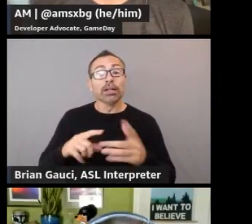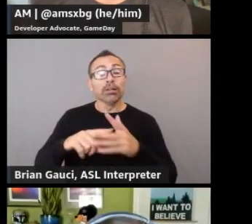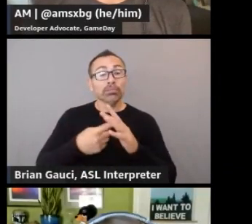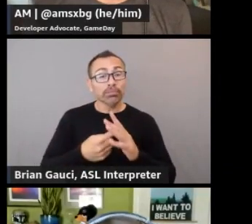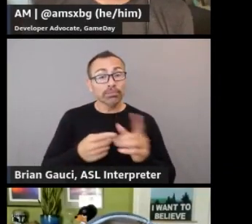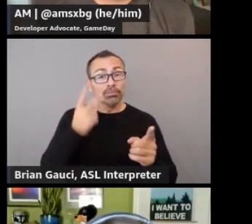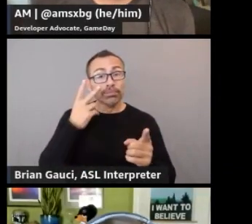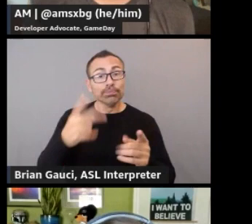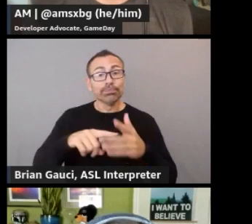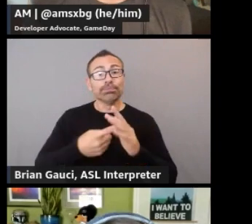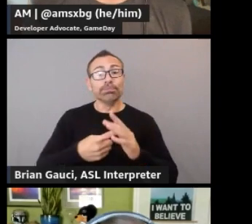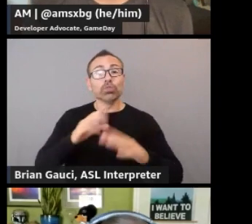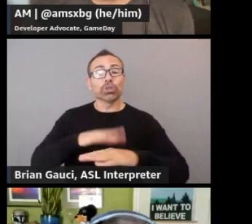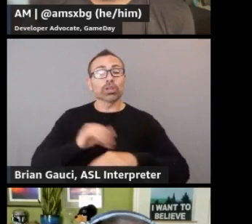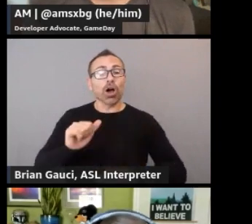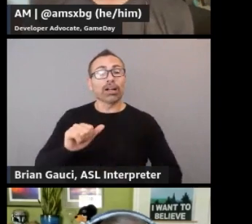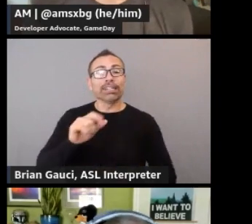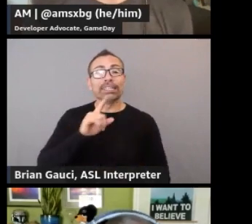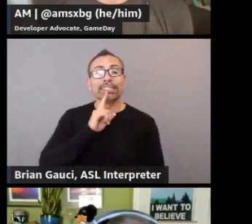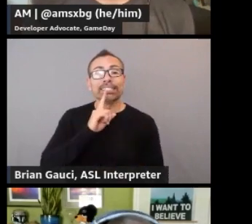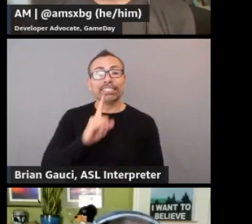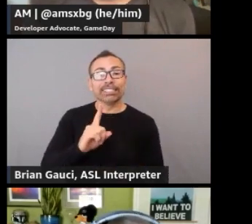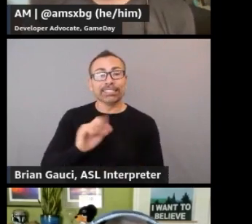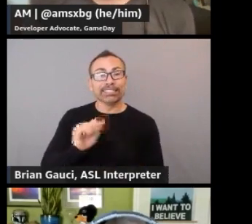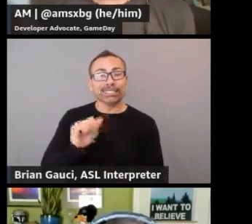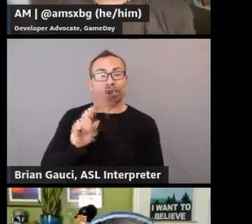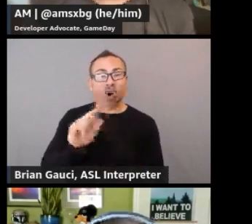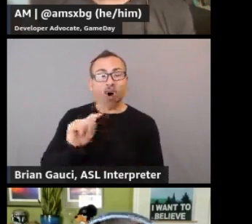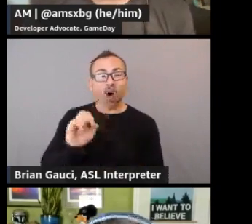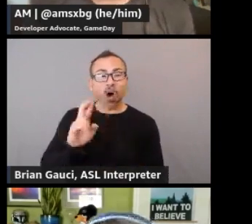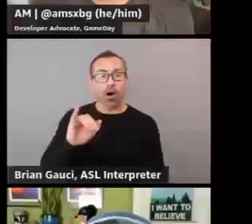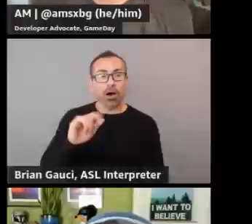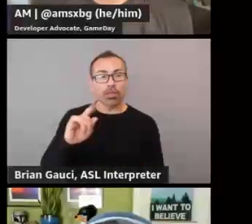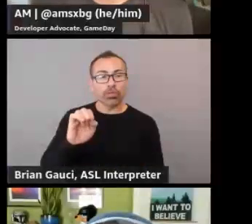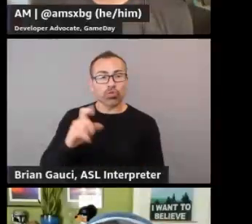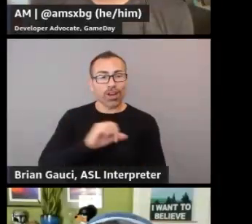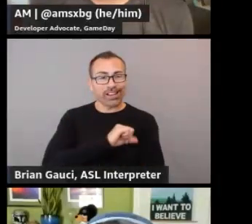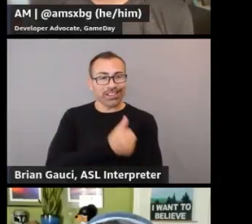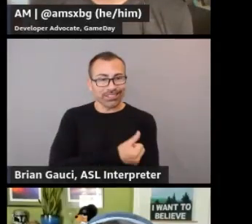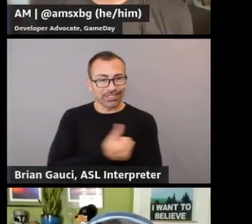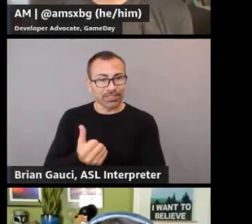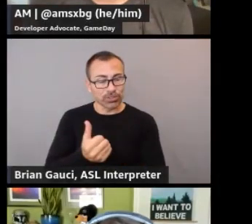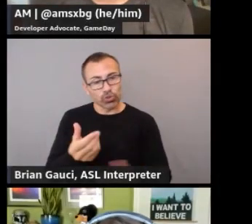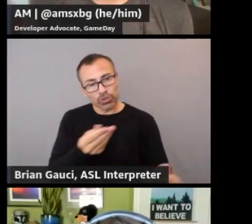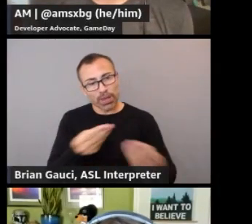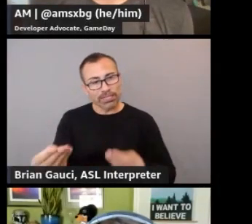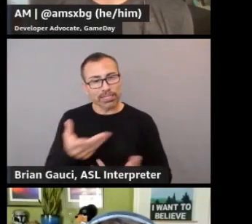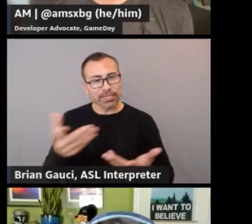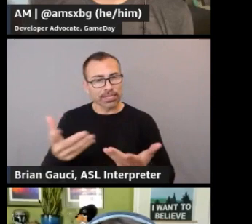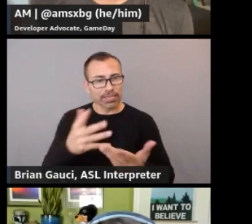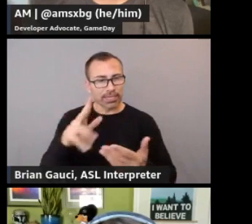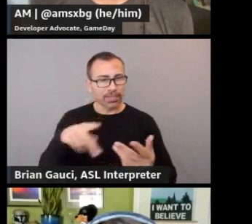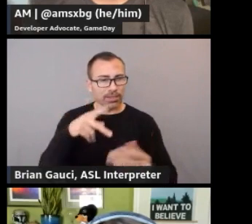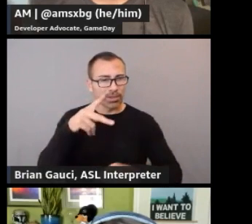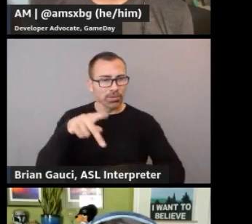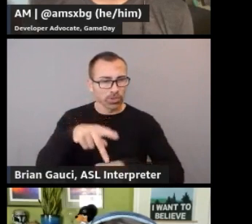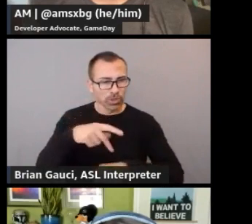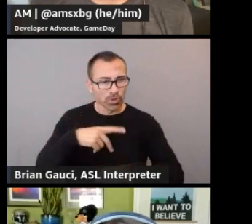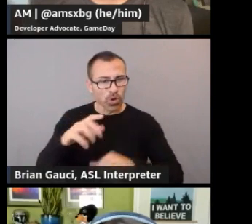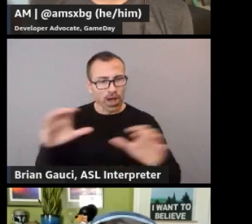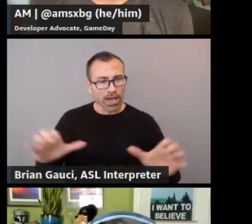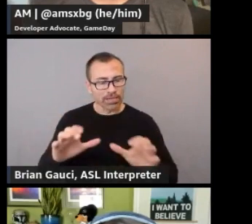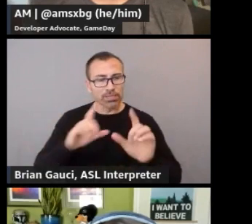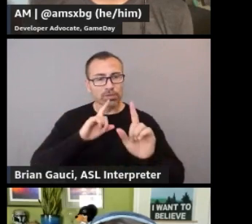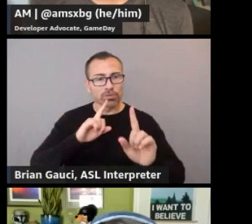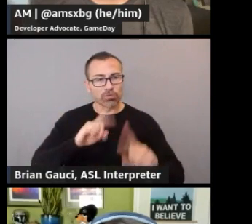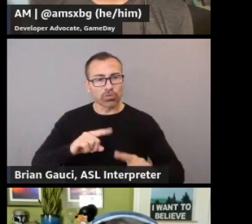with this call is authorized. And what it's doing is it's passing in the principal, action, and resource that we were seeing in those logging messages. What